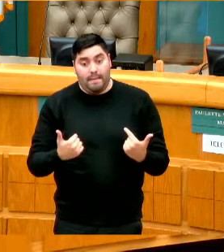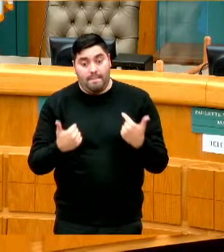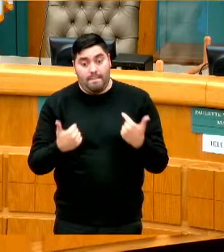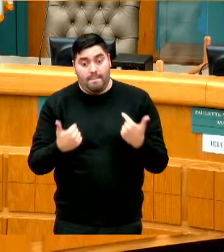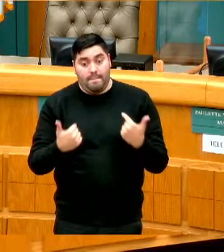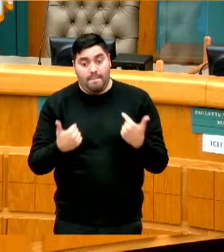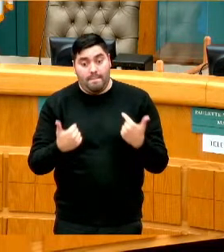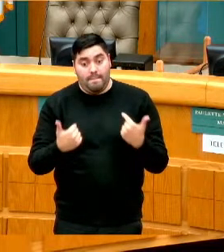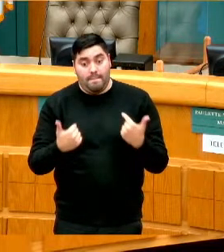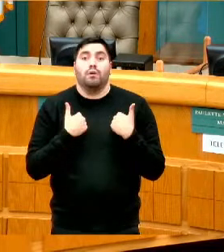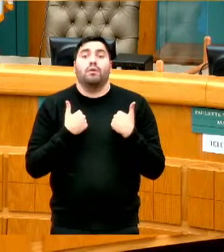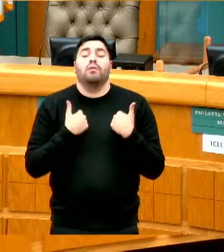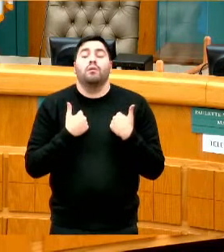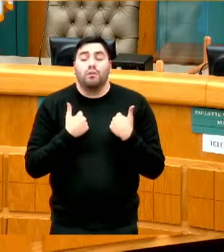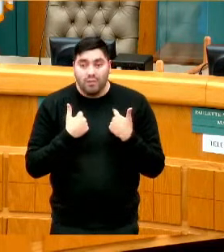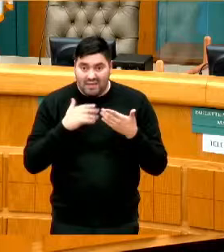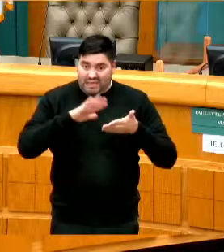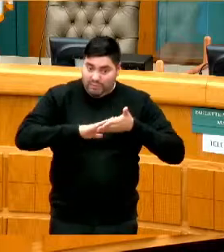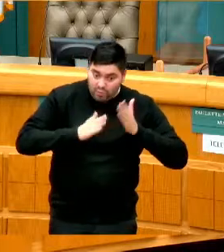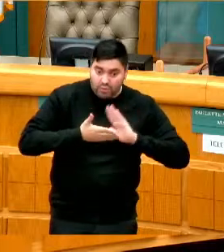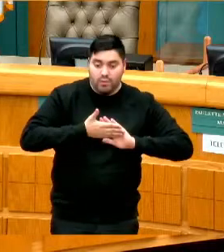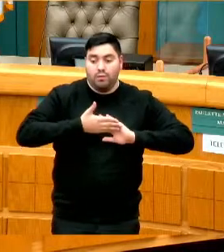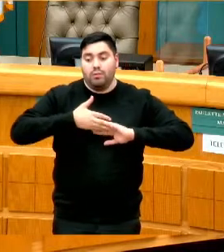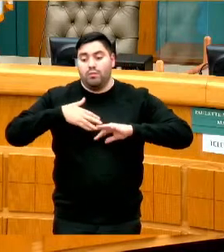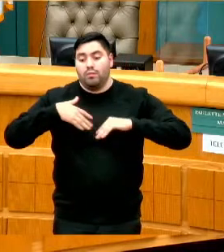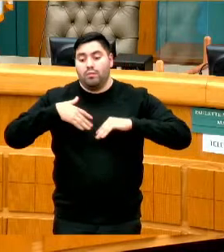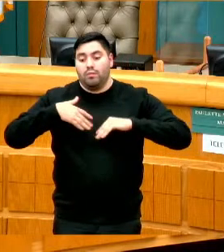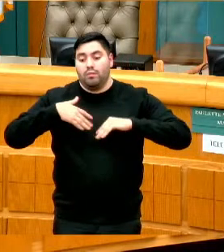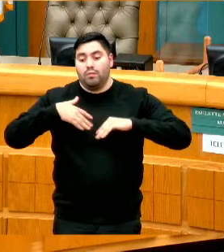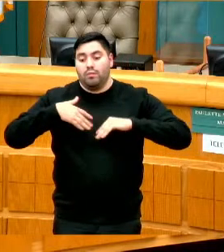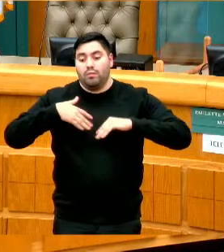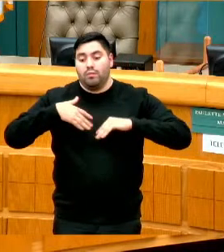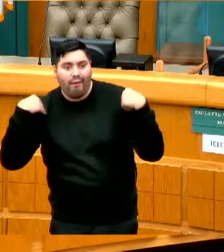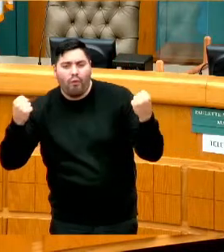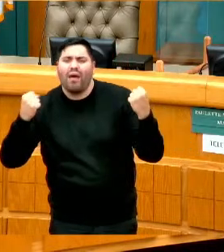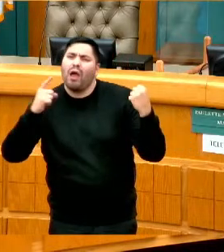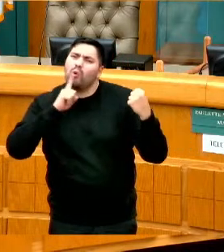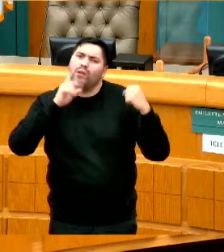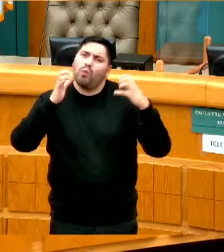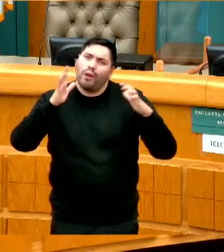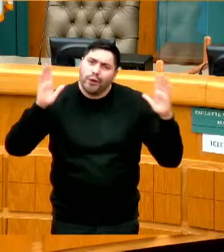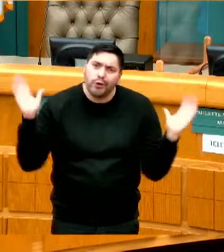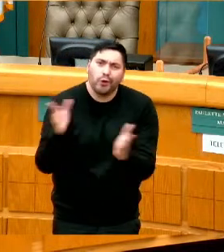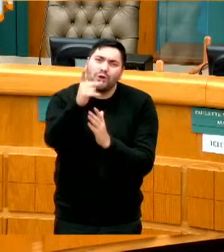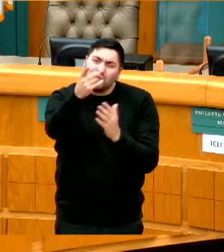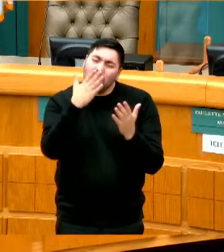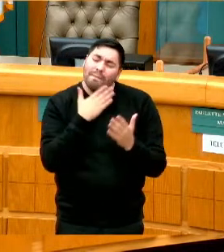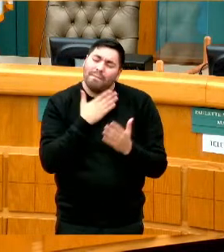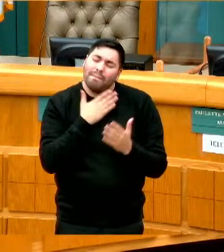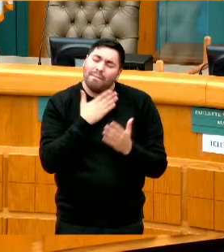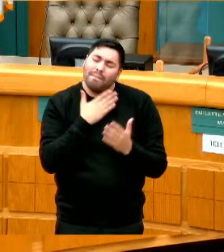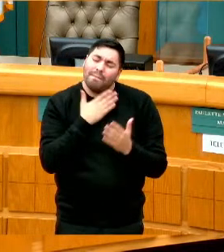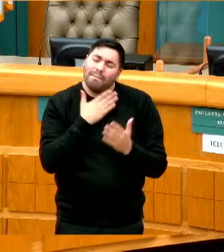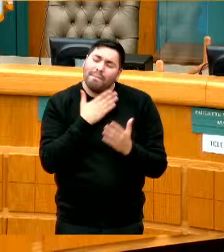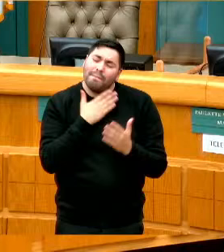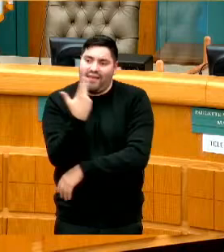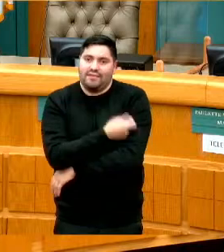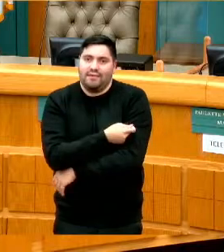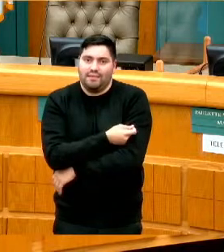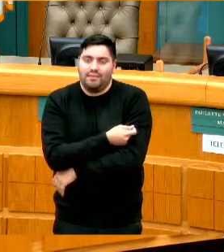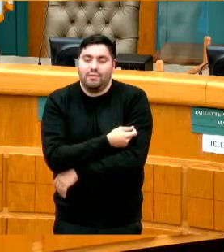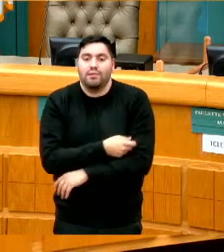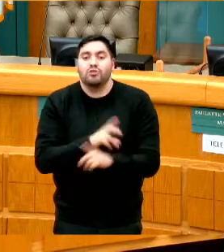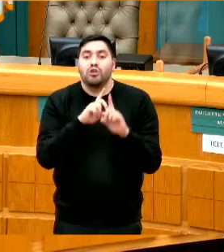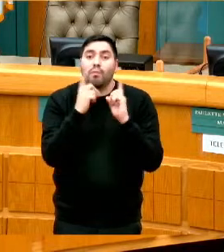our community and public health, am encouraging you to please get vaccinated. The Department of State